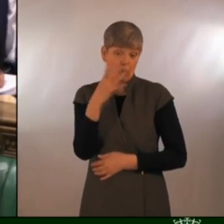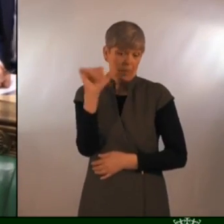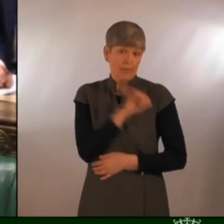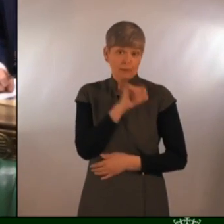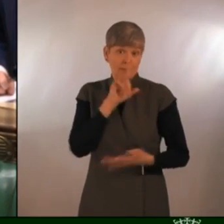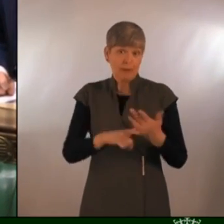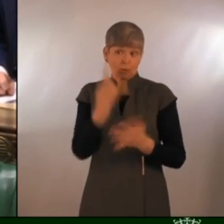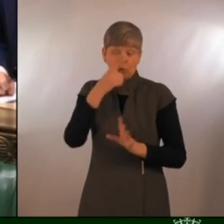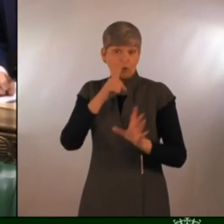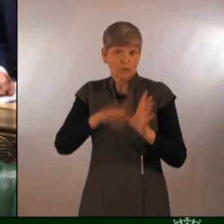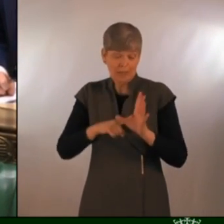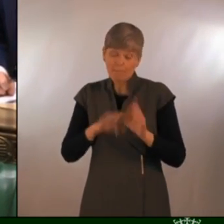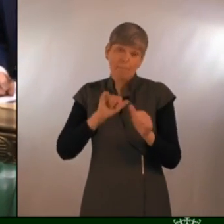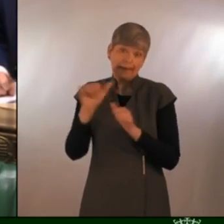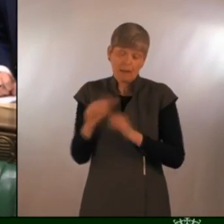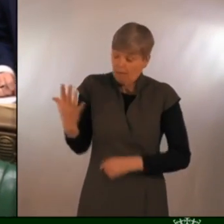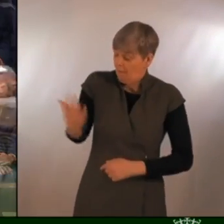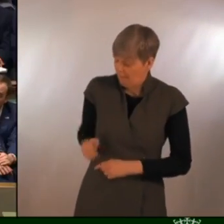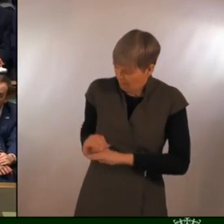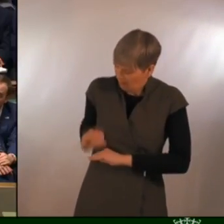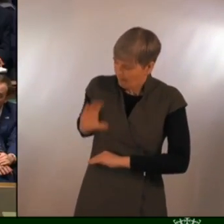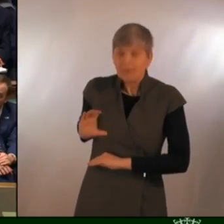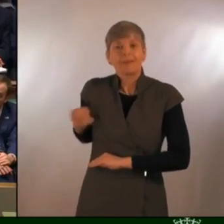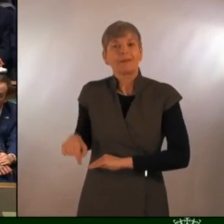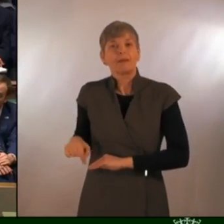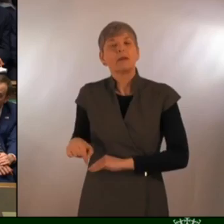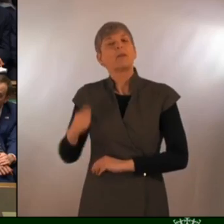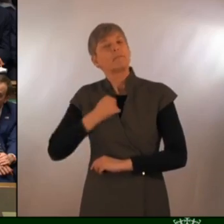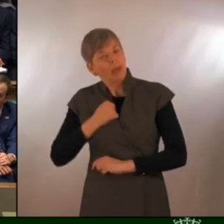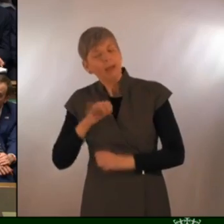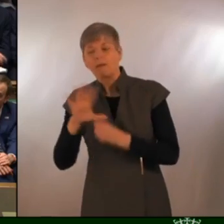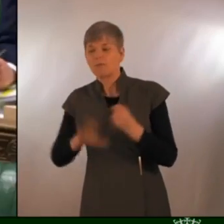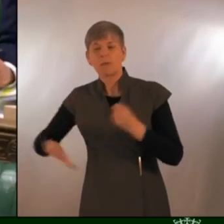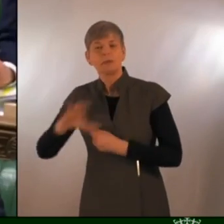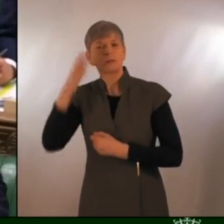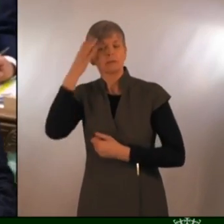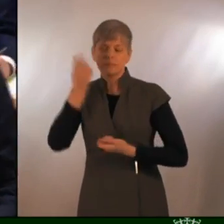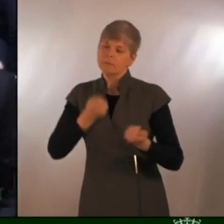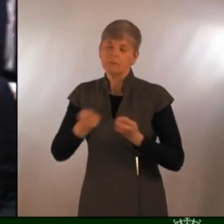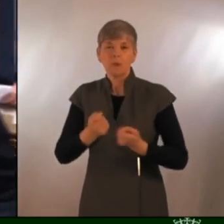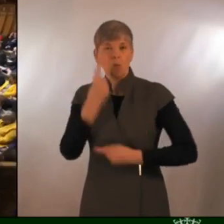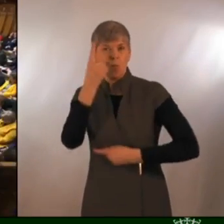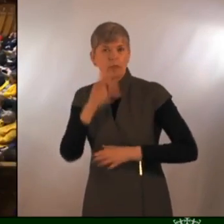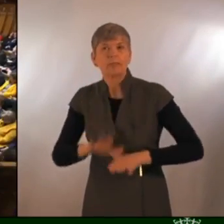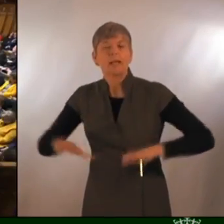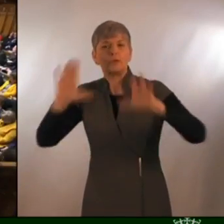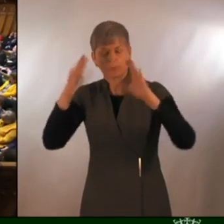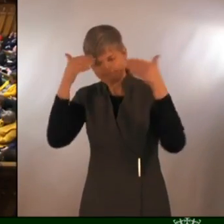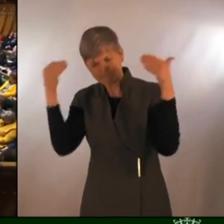year. This is a one-nation government looking first at the needs of the poorest families in this country. And a